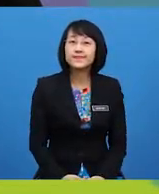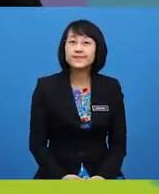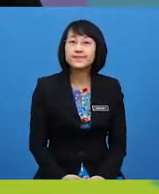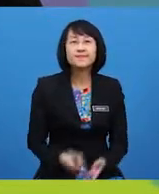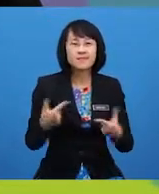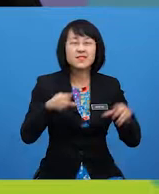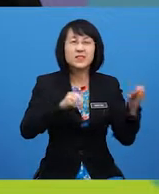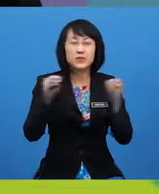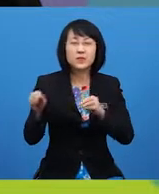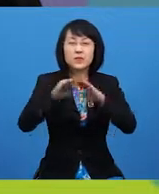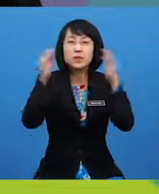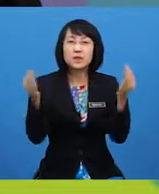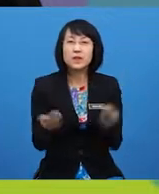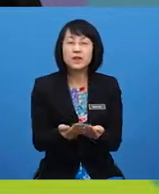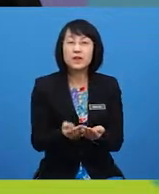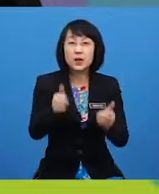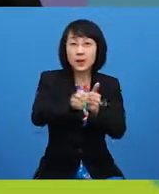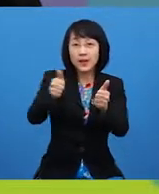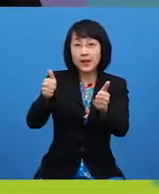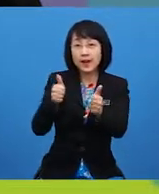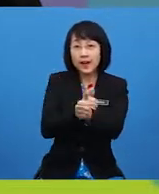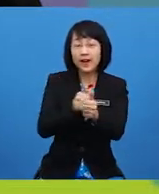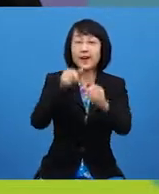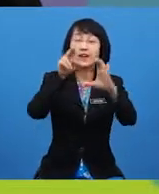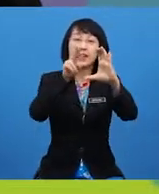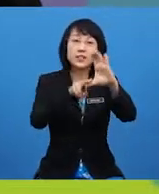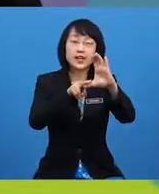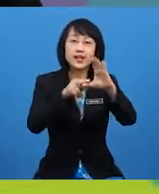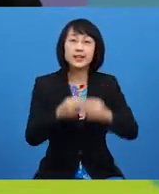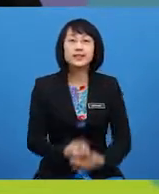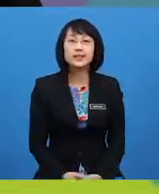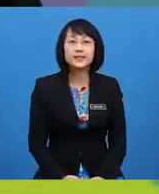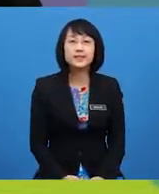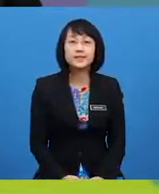let's move this ball now behind the chair.